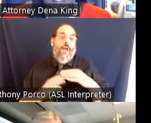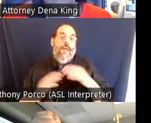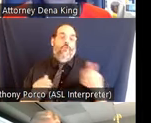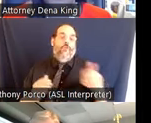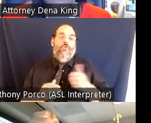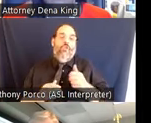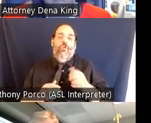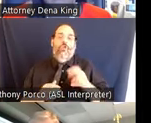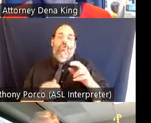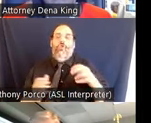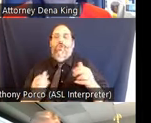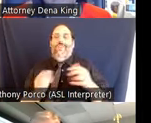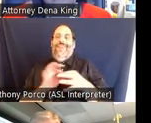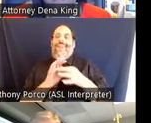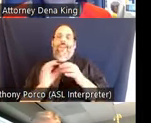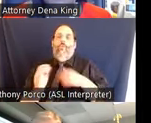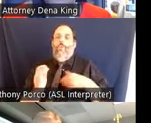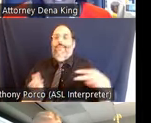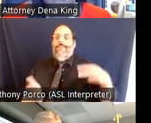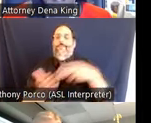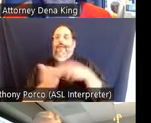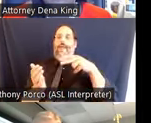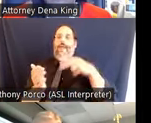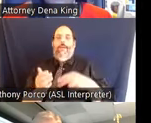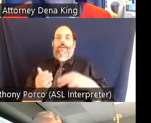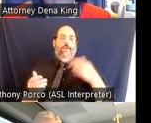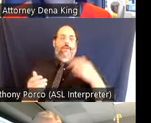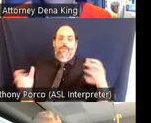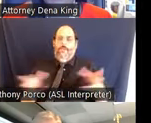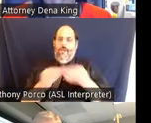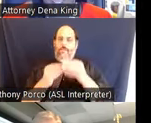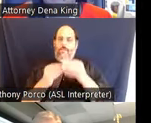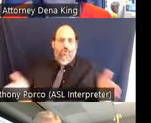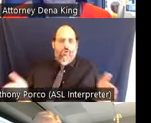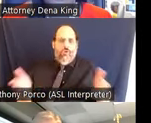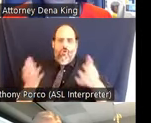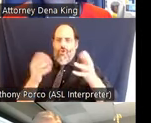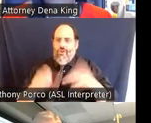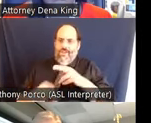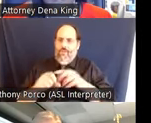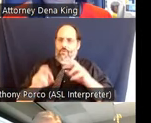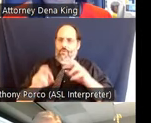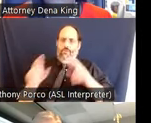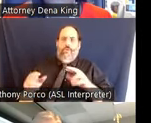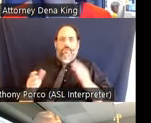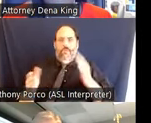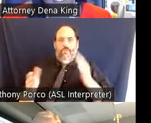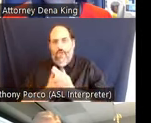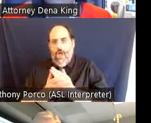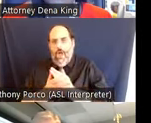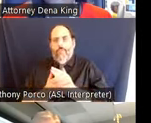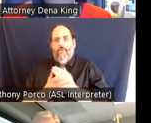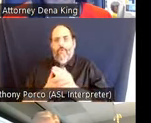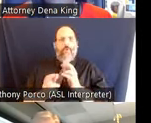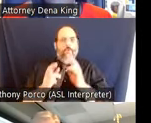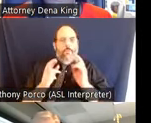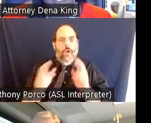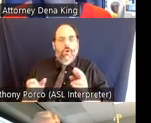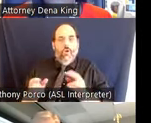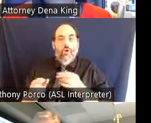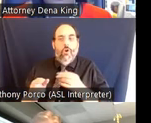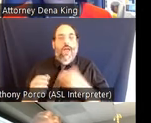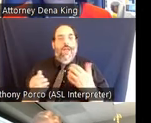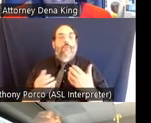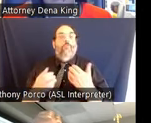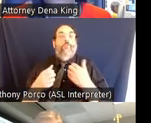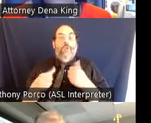the United We Stand Summit to rally a nationwide response to prevent, respond to, and